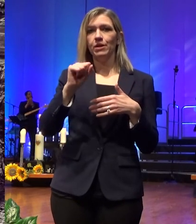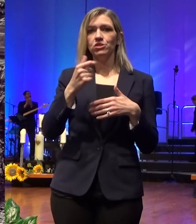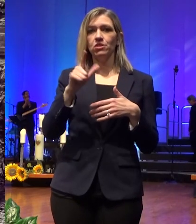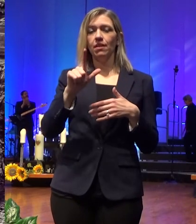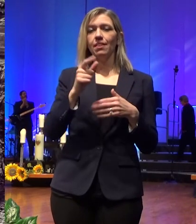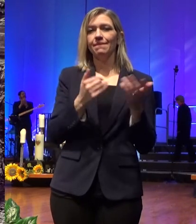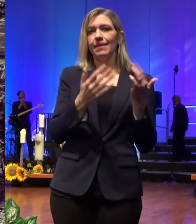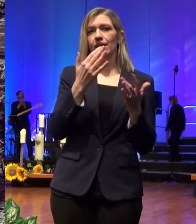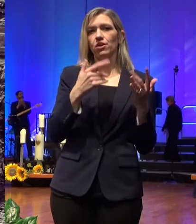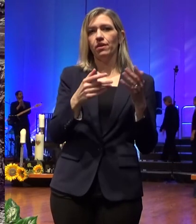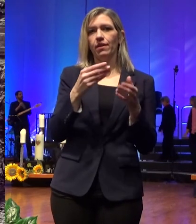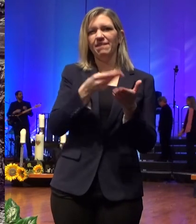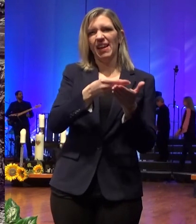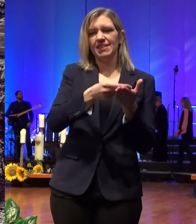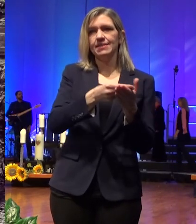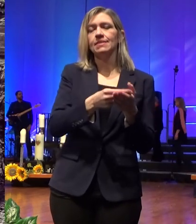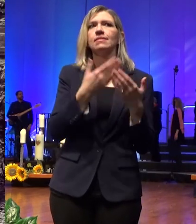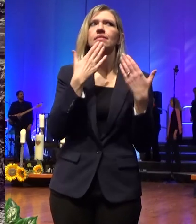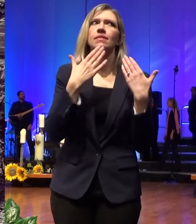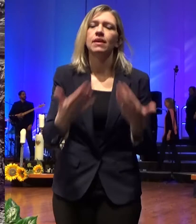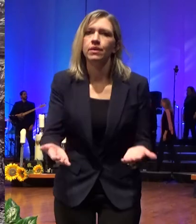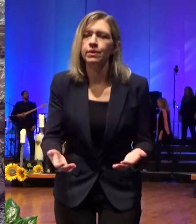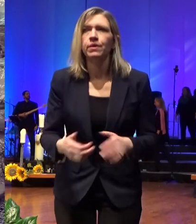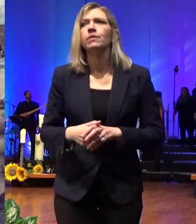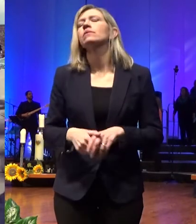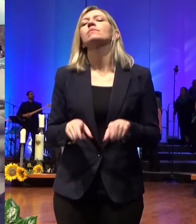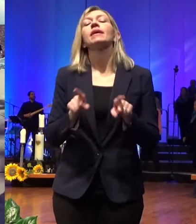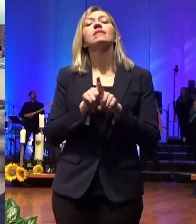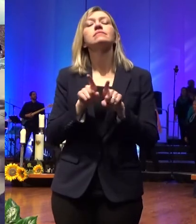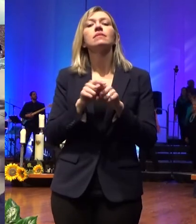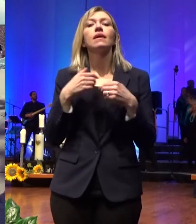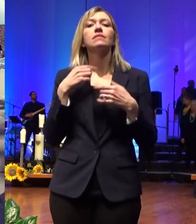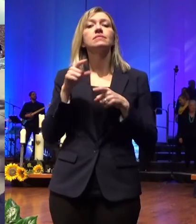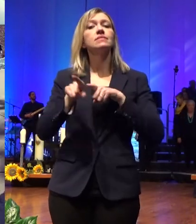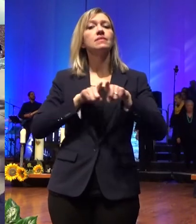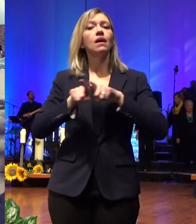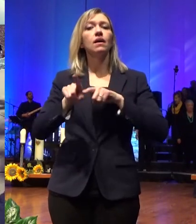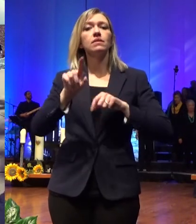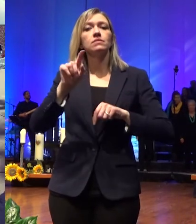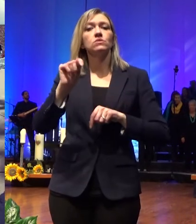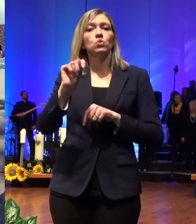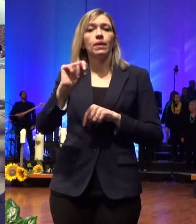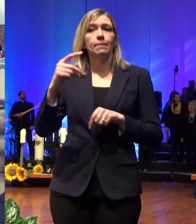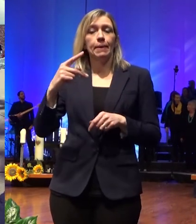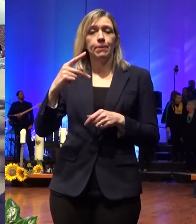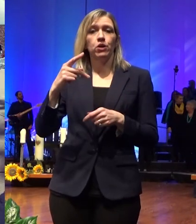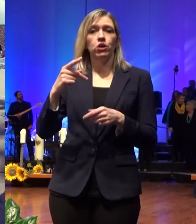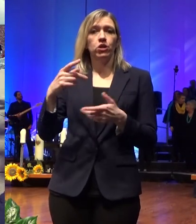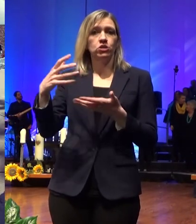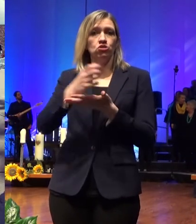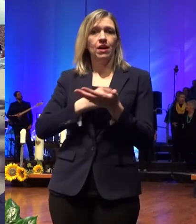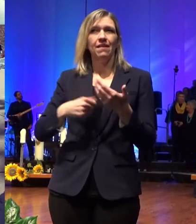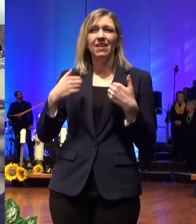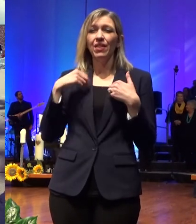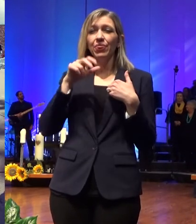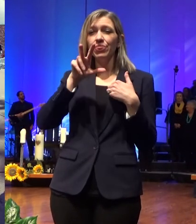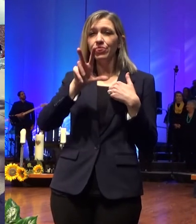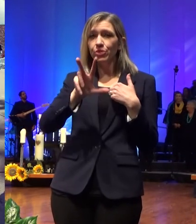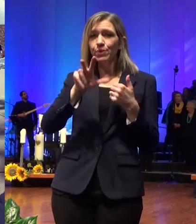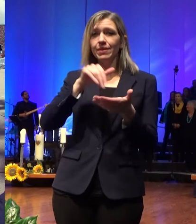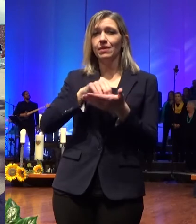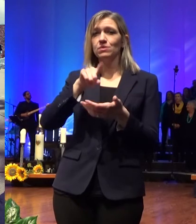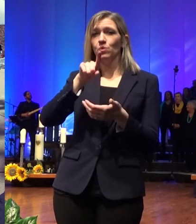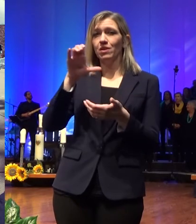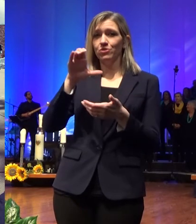so much for your generosity. We also had a sock and toilet paper drive here, and we had 3,100